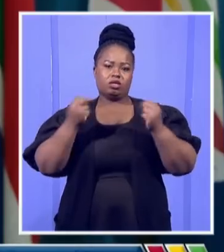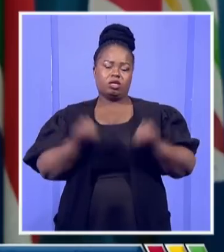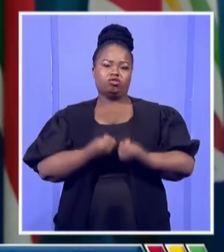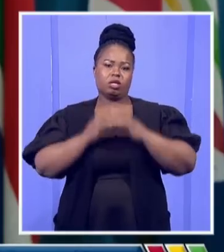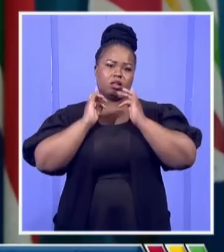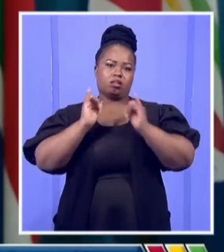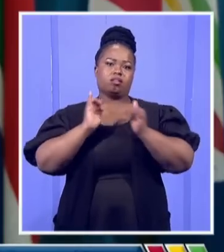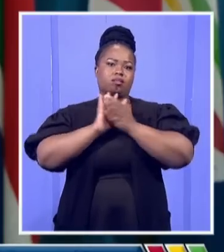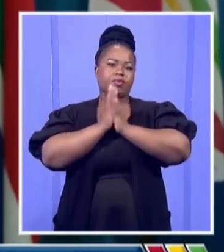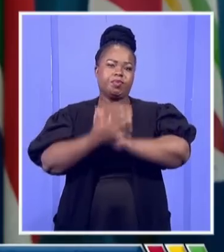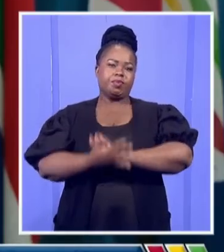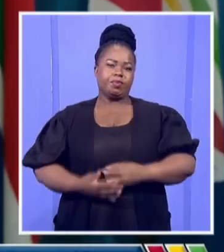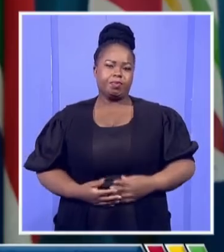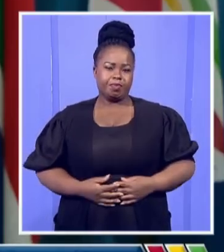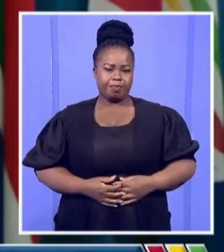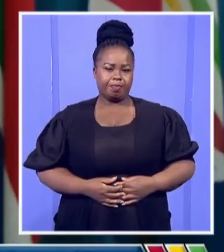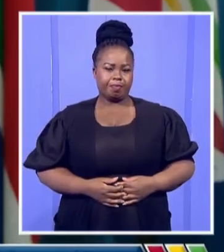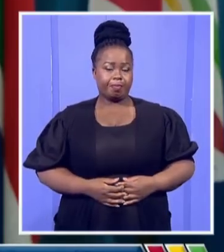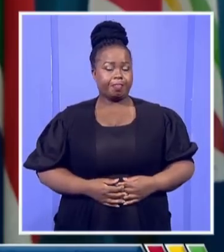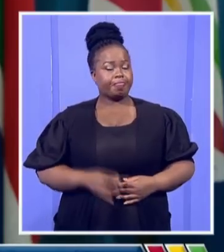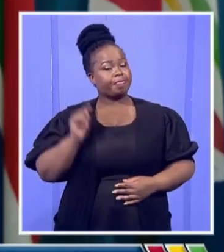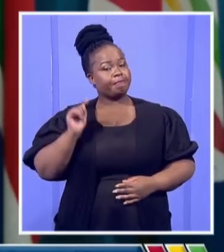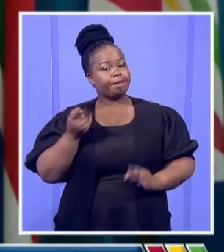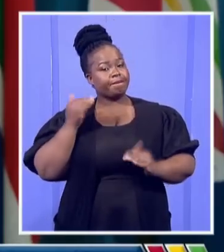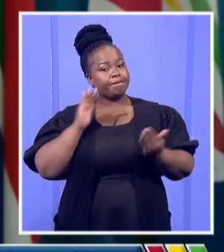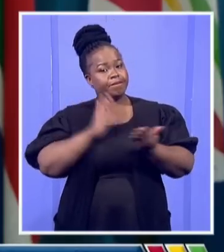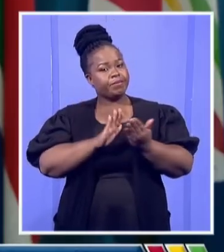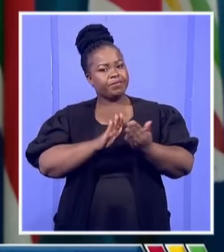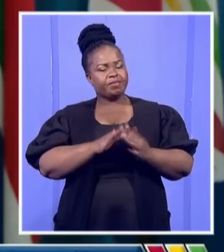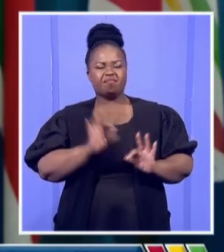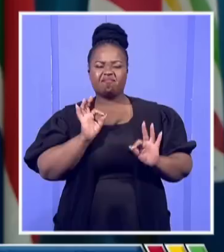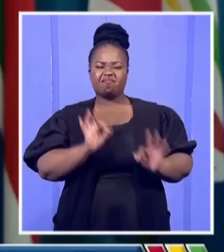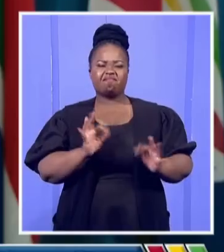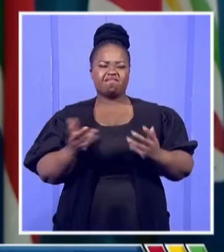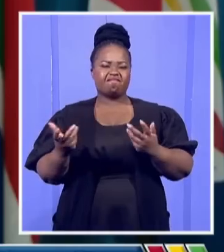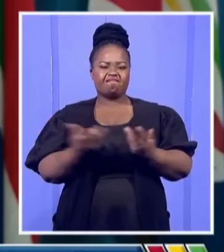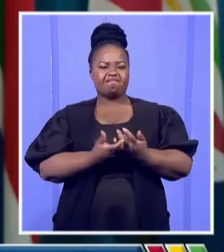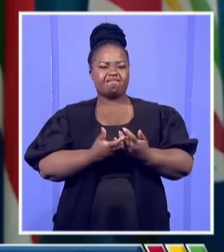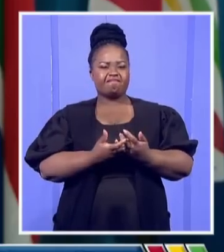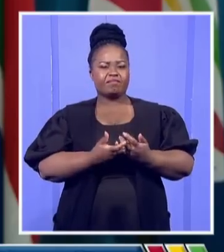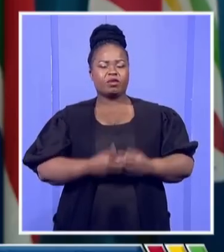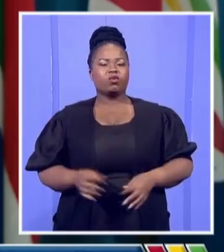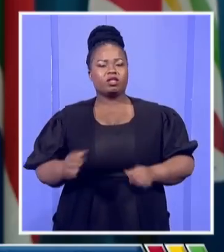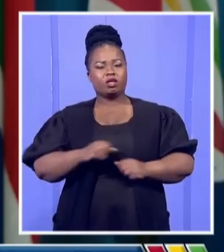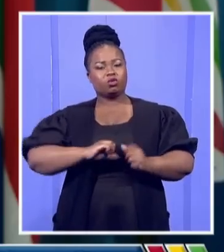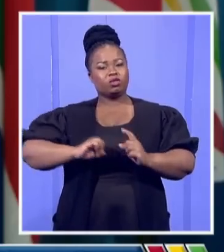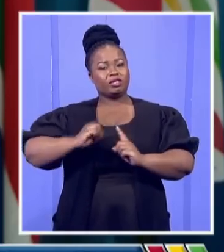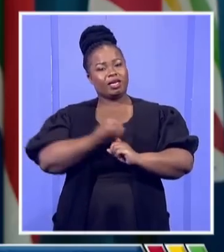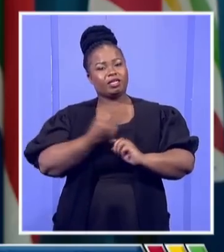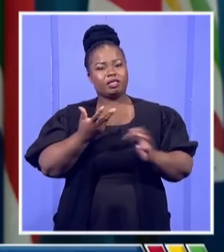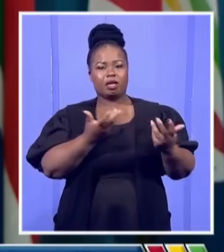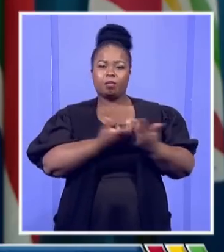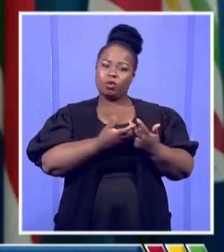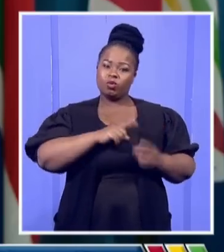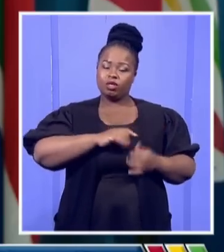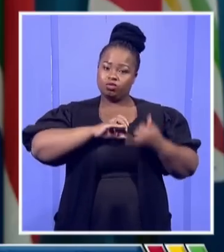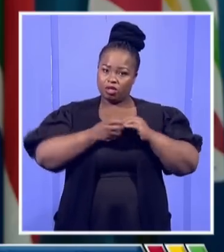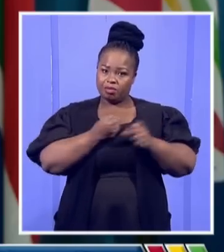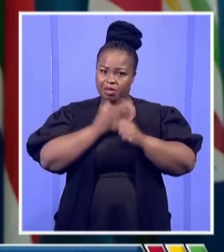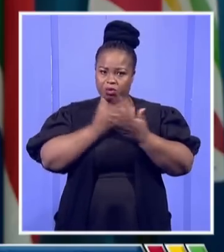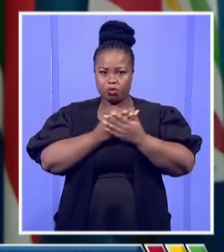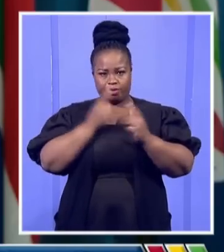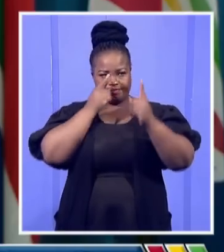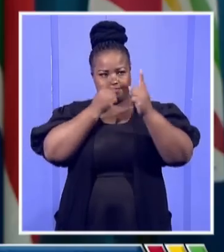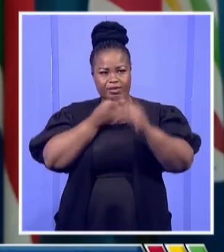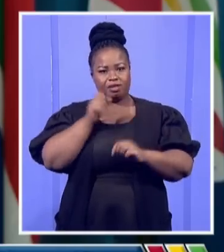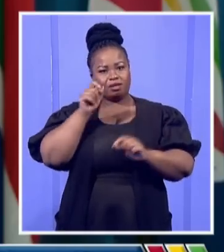catastrophe. This approach is perfectly in line with the whole of society approach to fixing our country's many